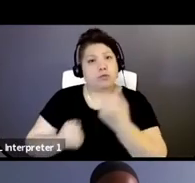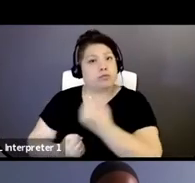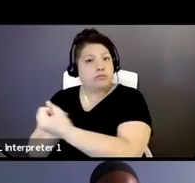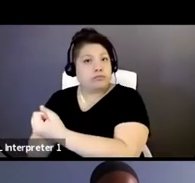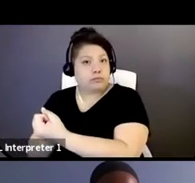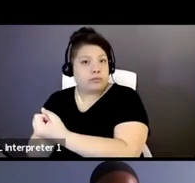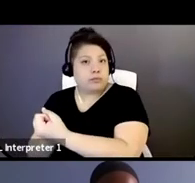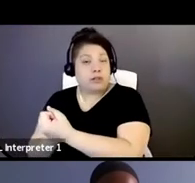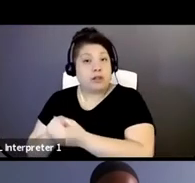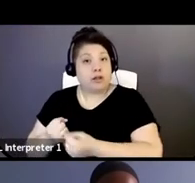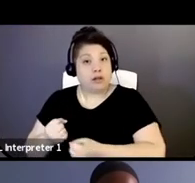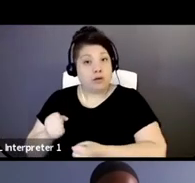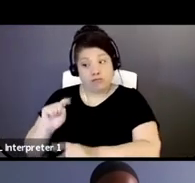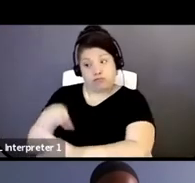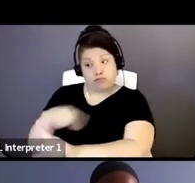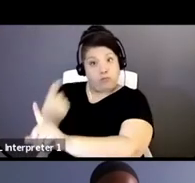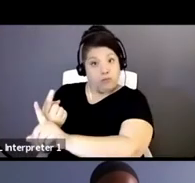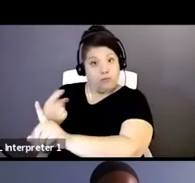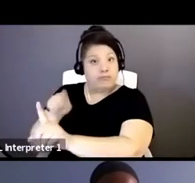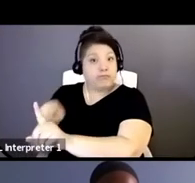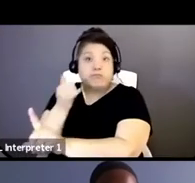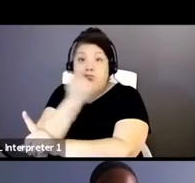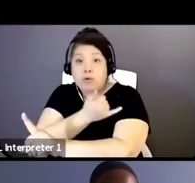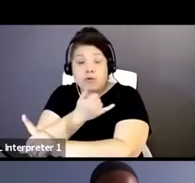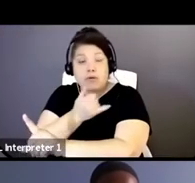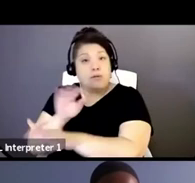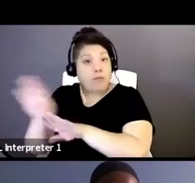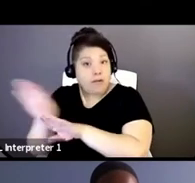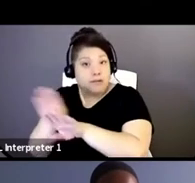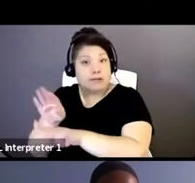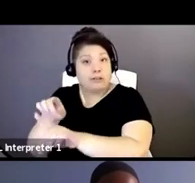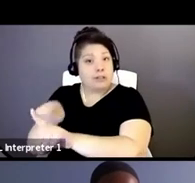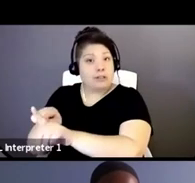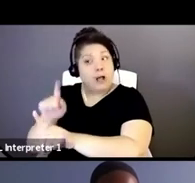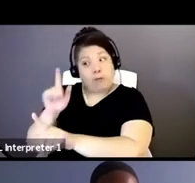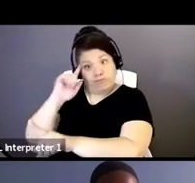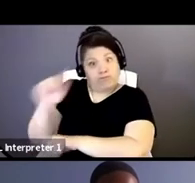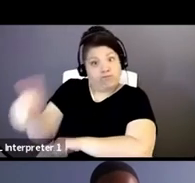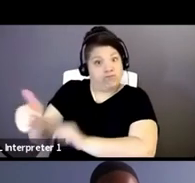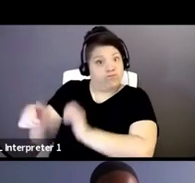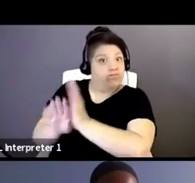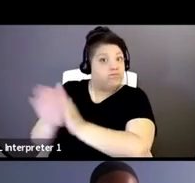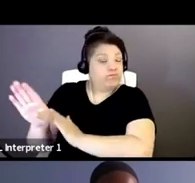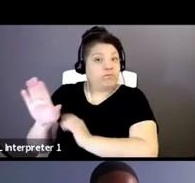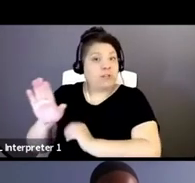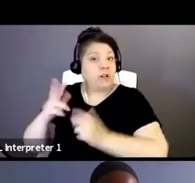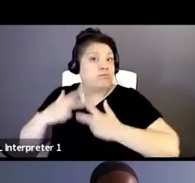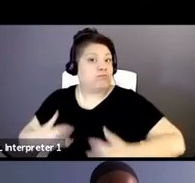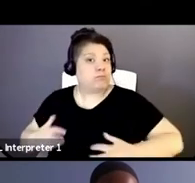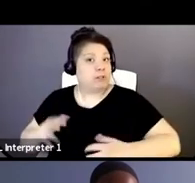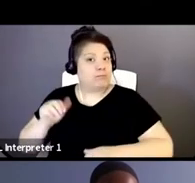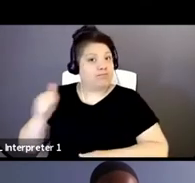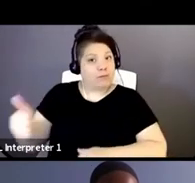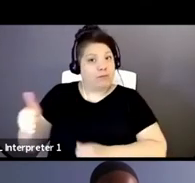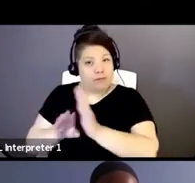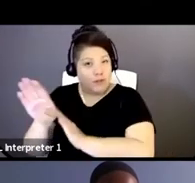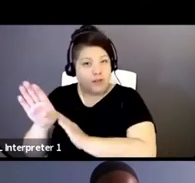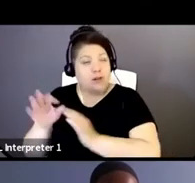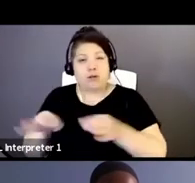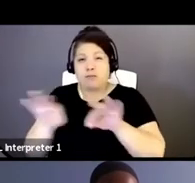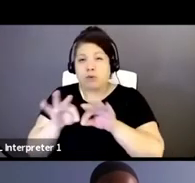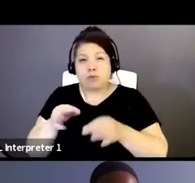who did the thing, but for the community around that person, to hold space for